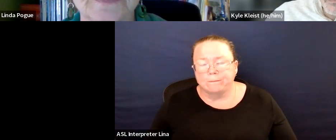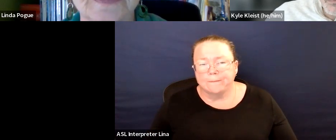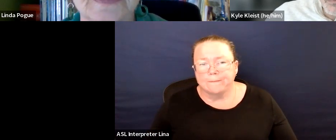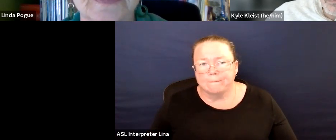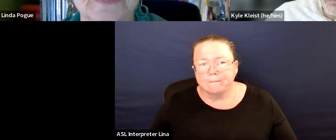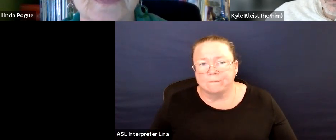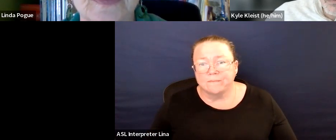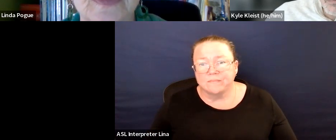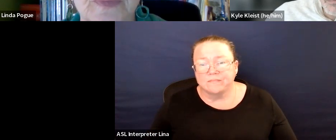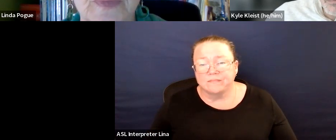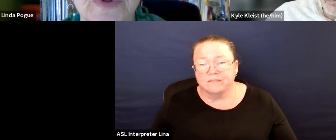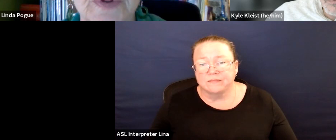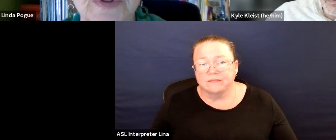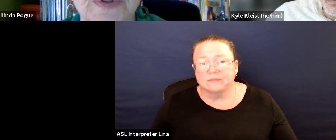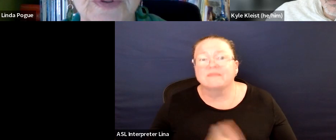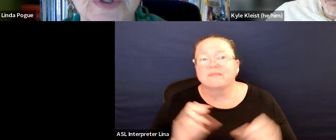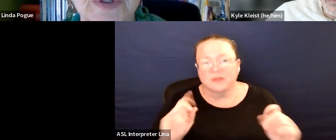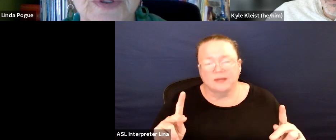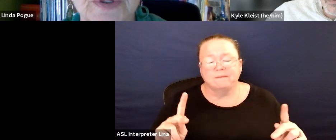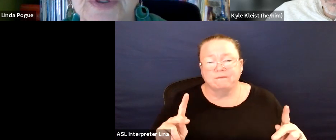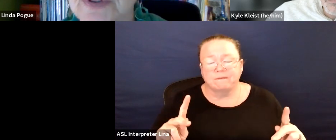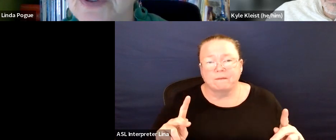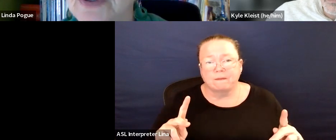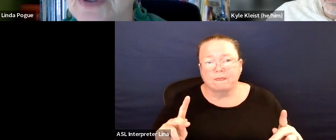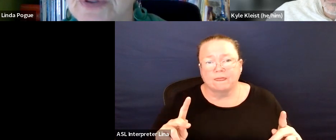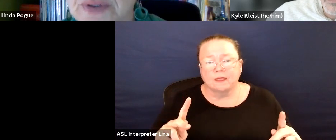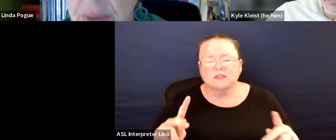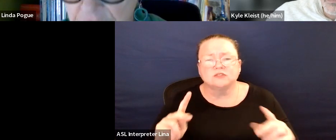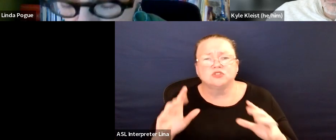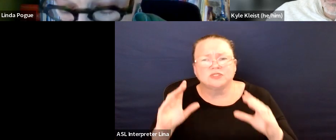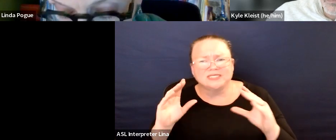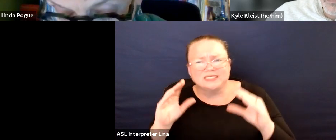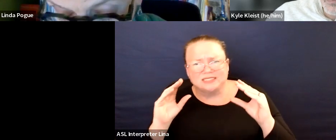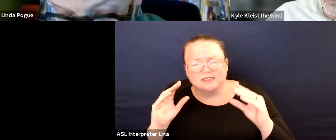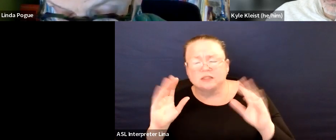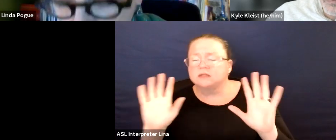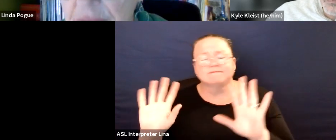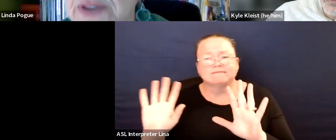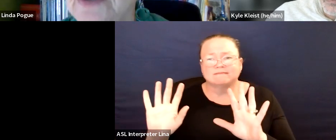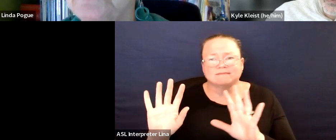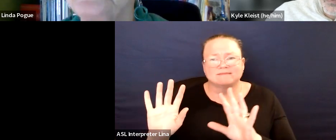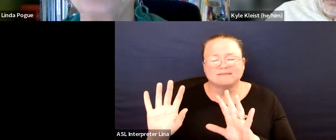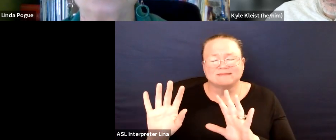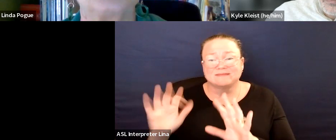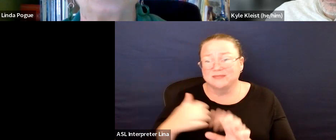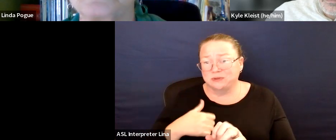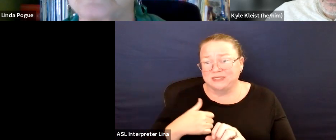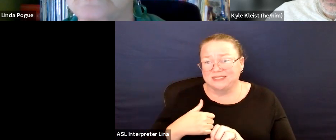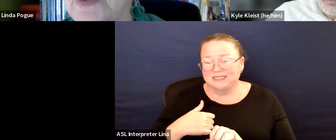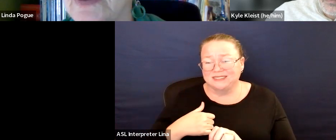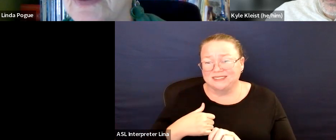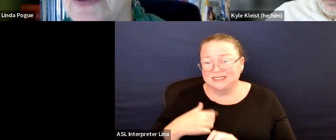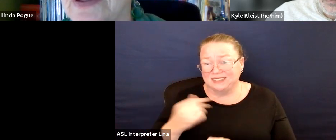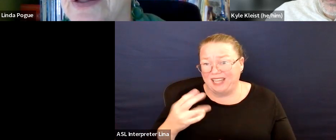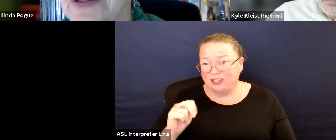I can read. there we In go. our job teaching transition students, Nope. oh, I'm sorry.